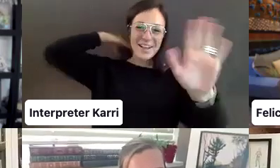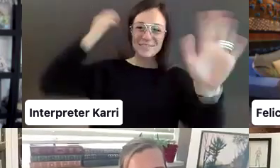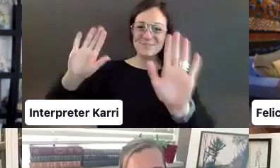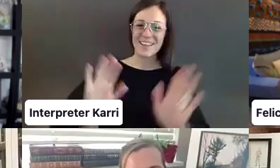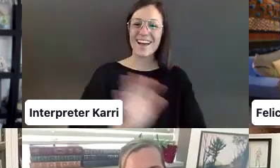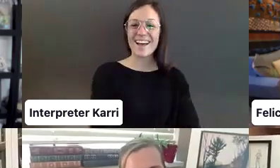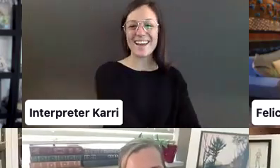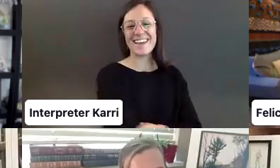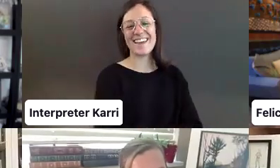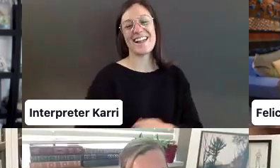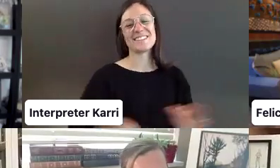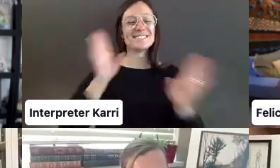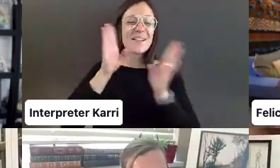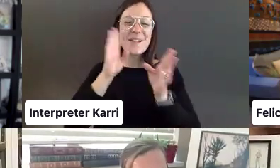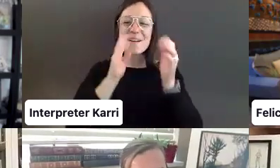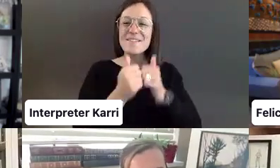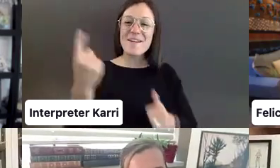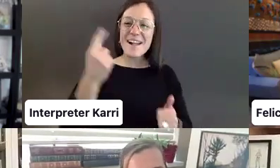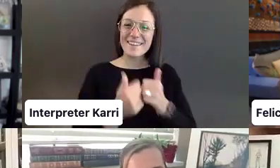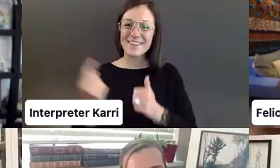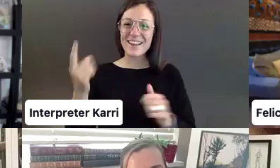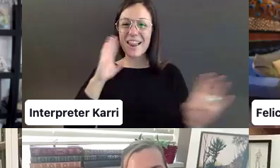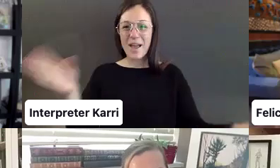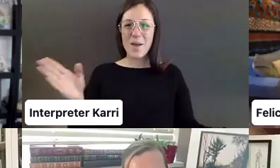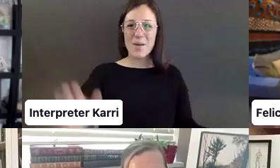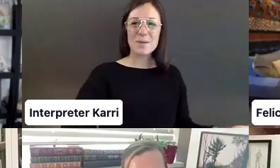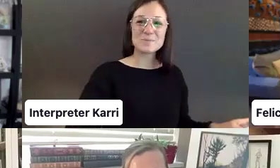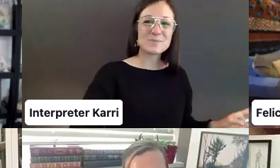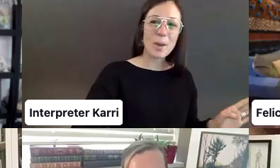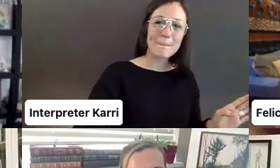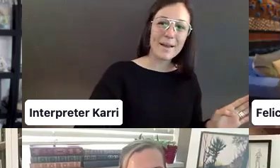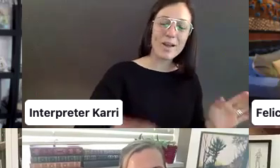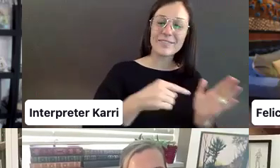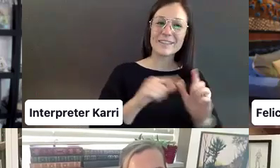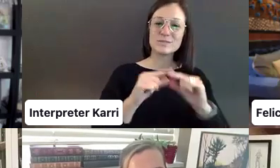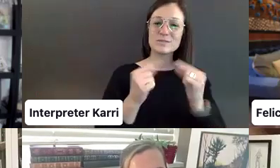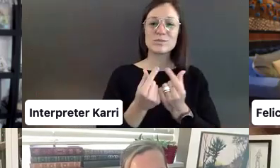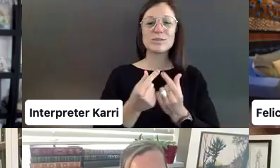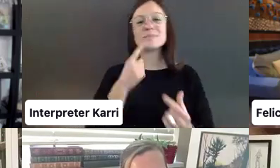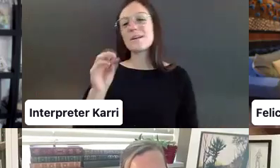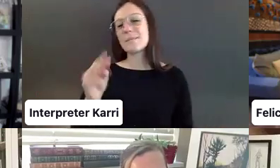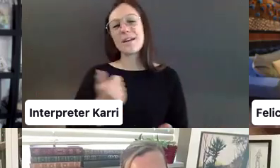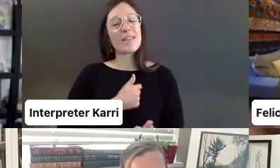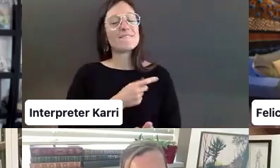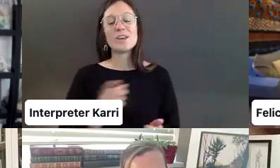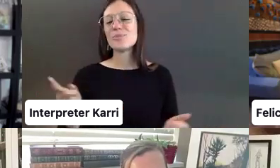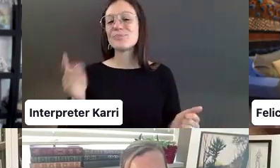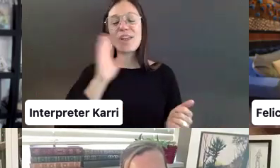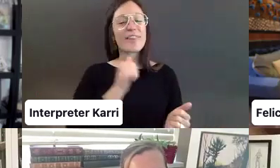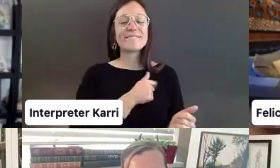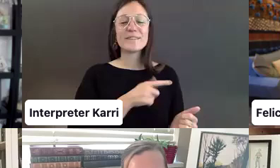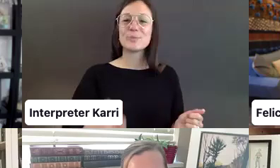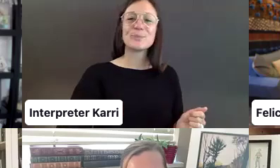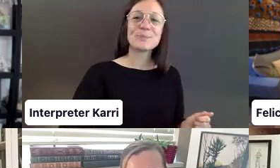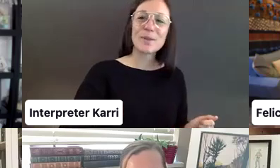Hi. Hi, everyone. Look at this group. Hello, ladies. God love ya. God love ya. Oh my